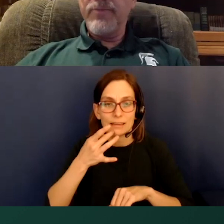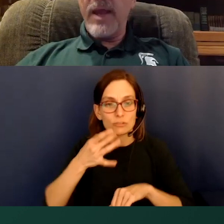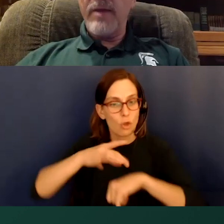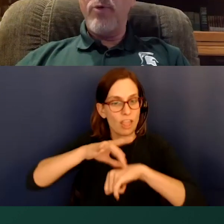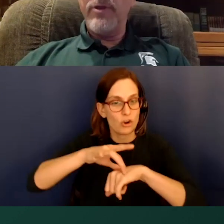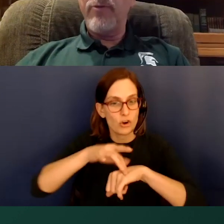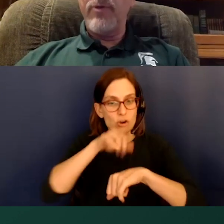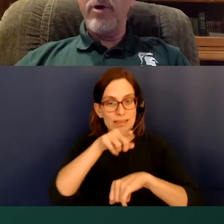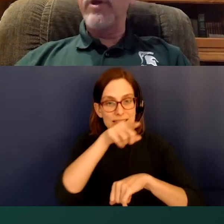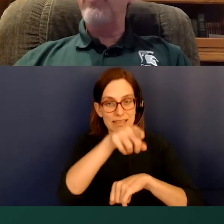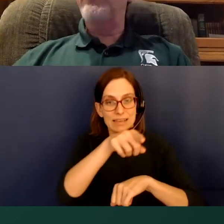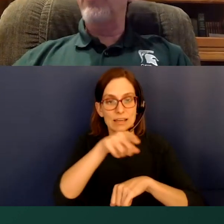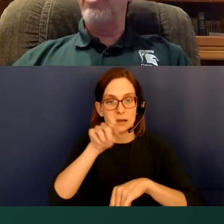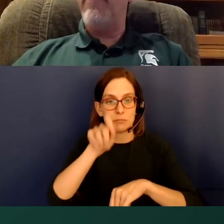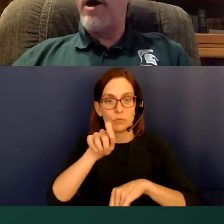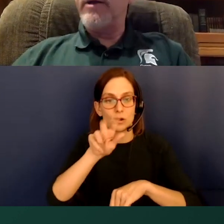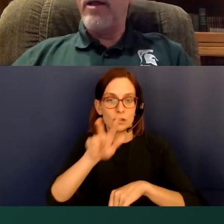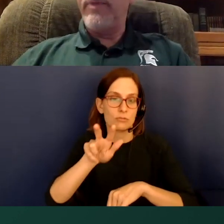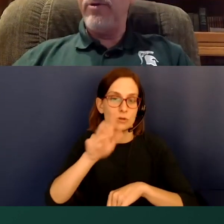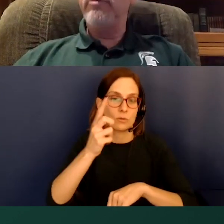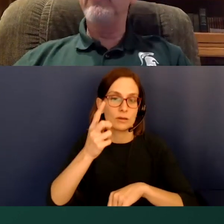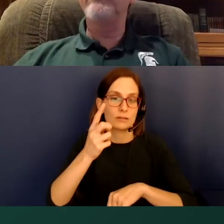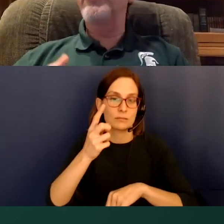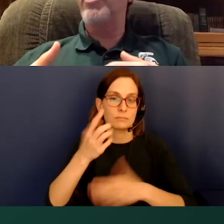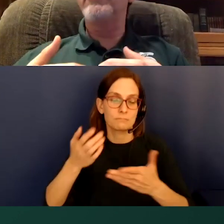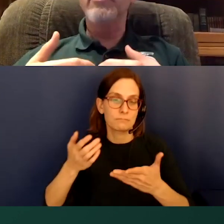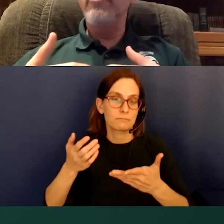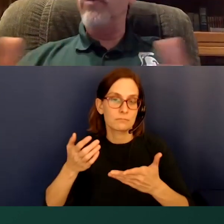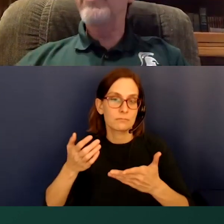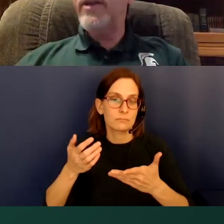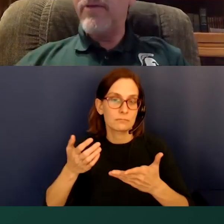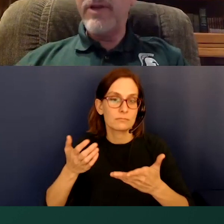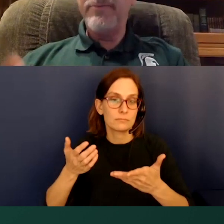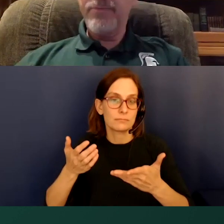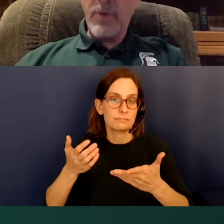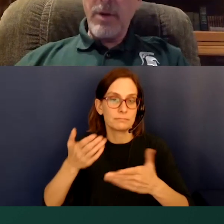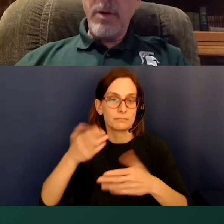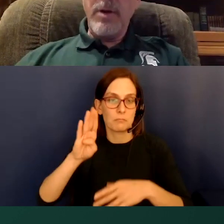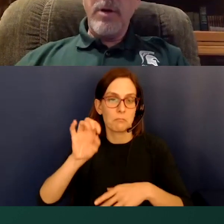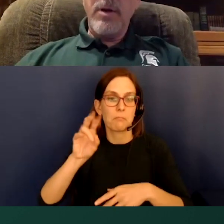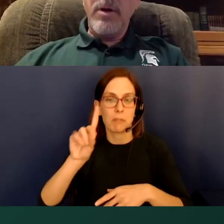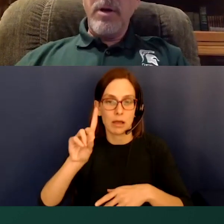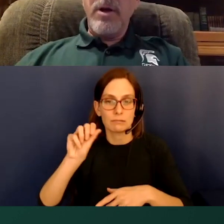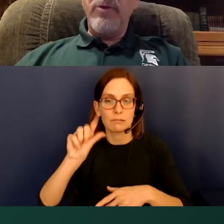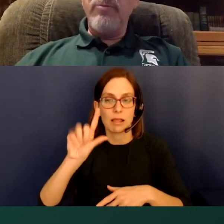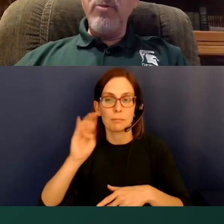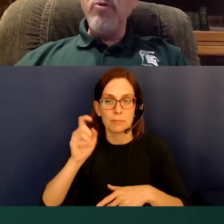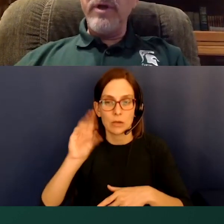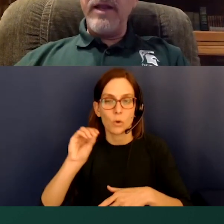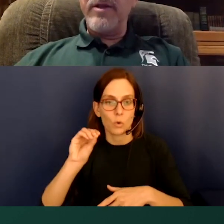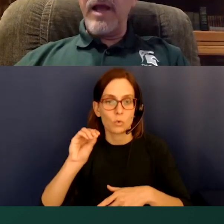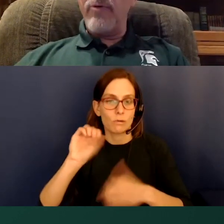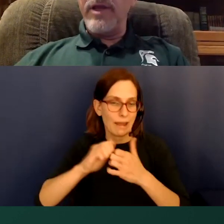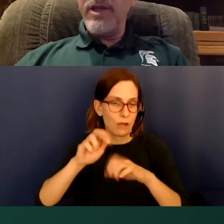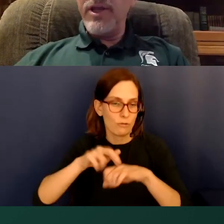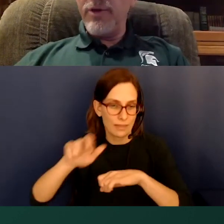here at 0.31, what I'm going to call a bond albedo. We'll just talk reflectivity. The moon